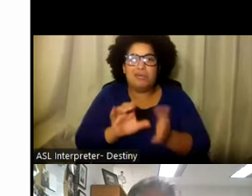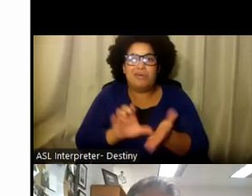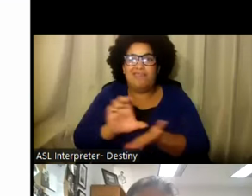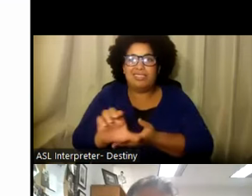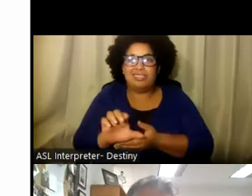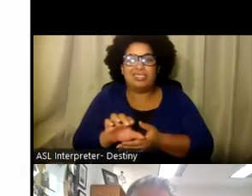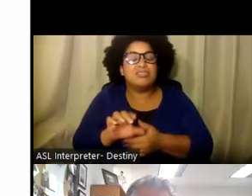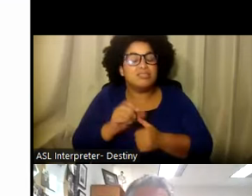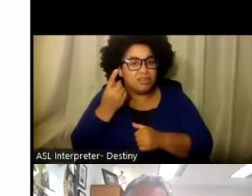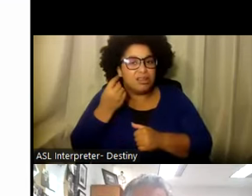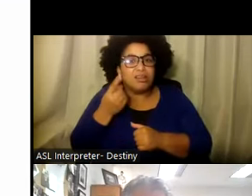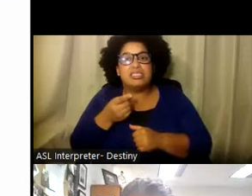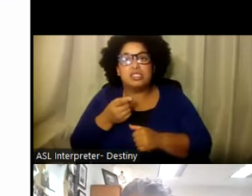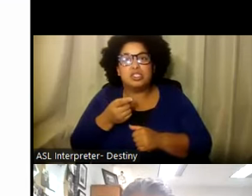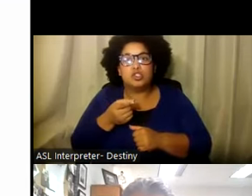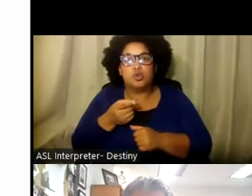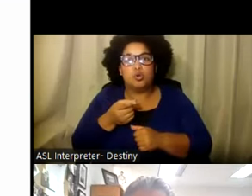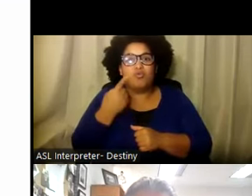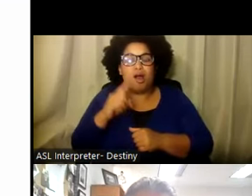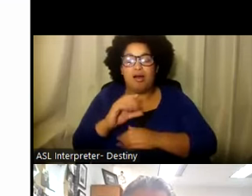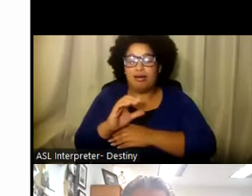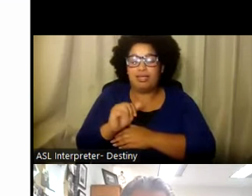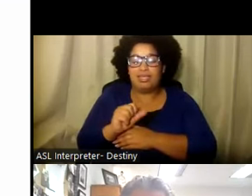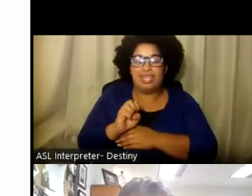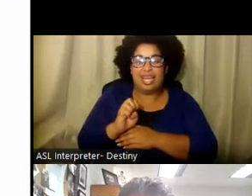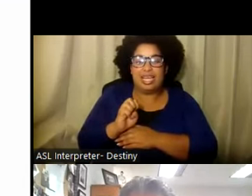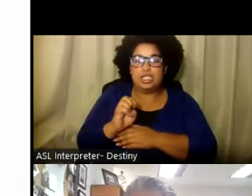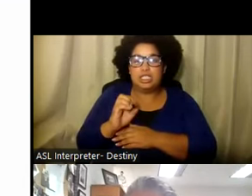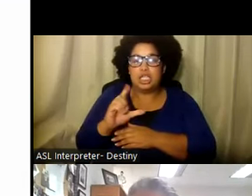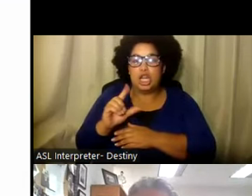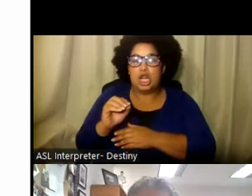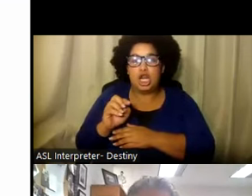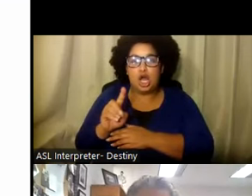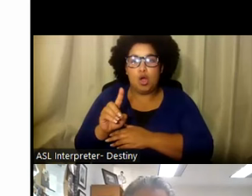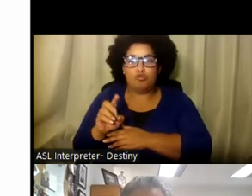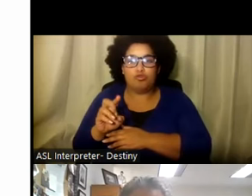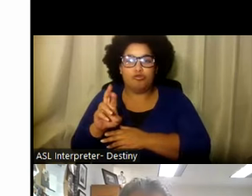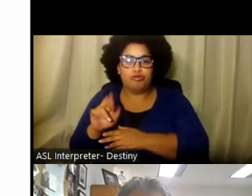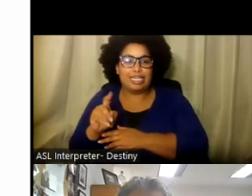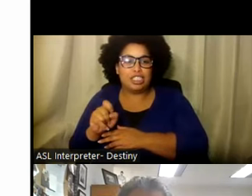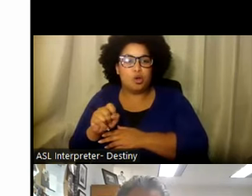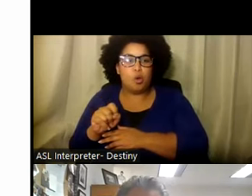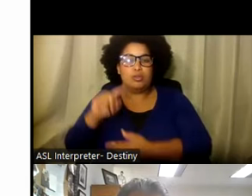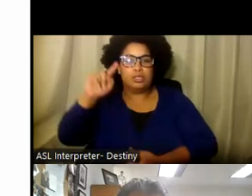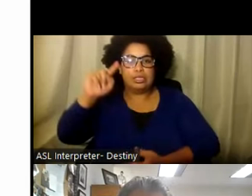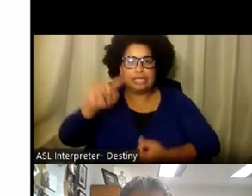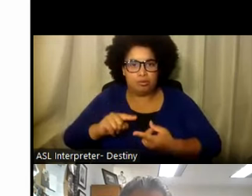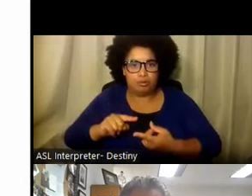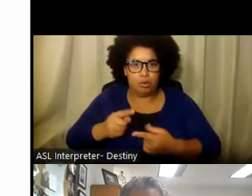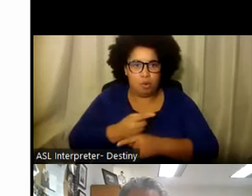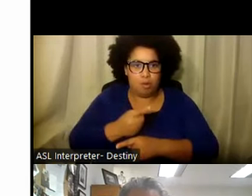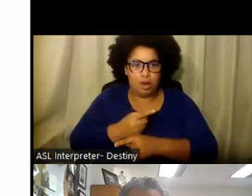the investment to get our caseload ratios down to where they should be, but then as we get a whole bunch of new